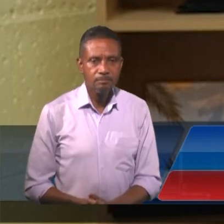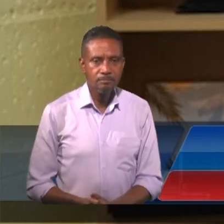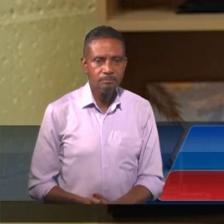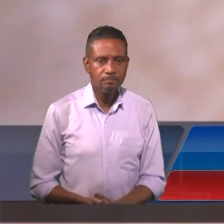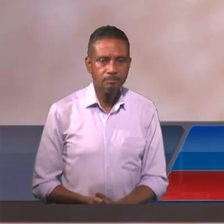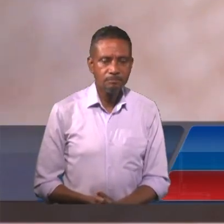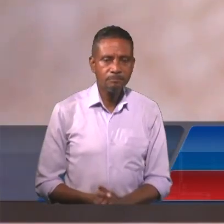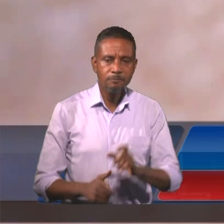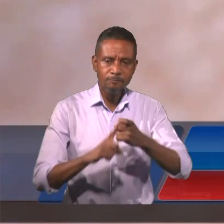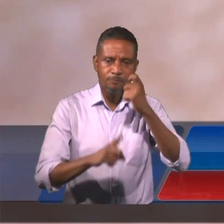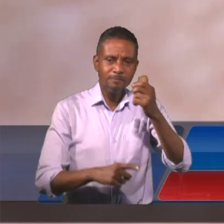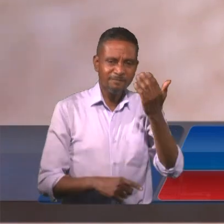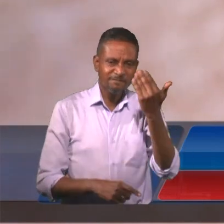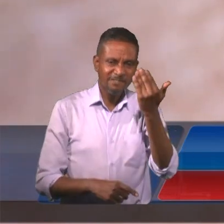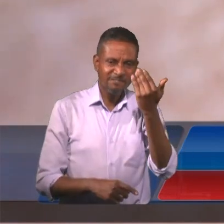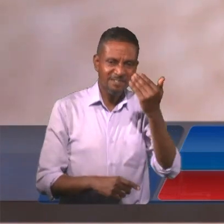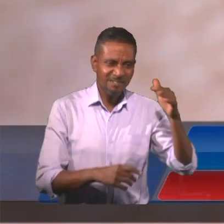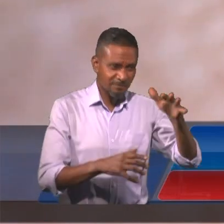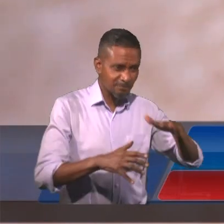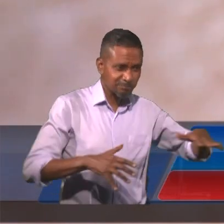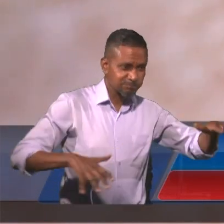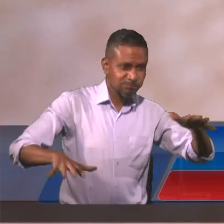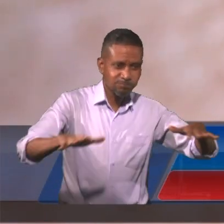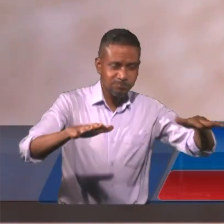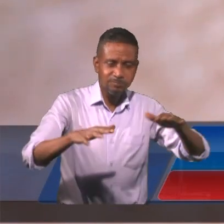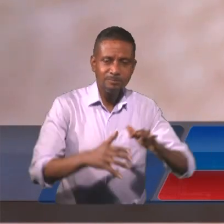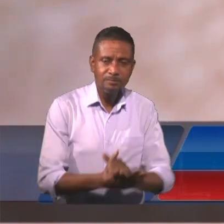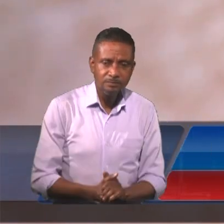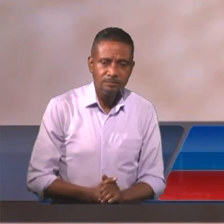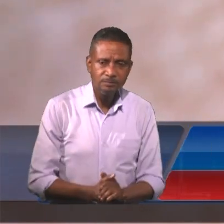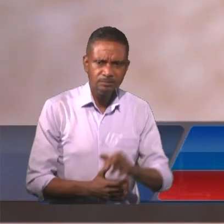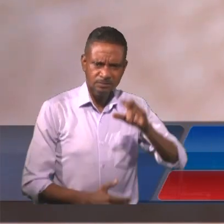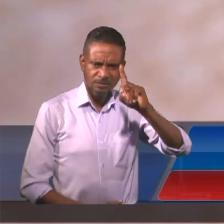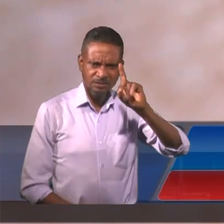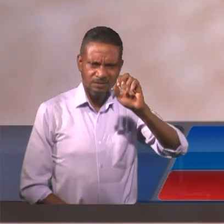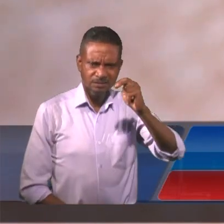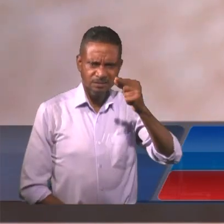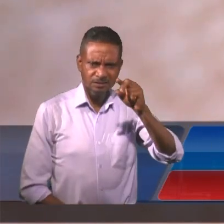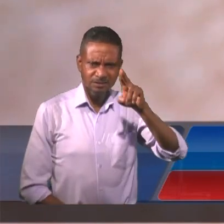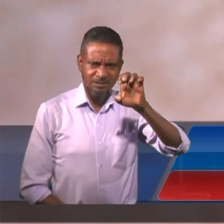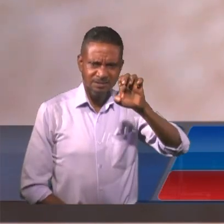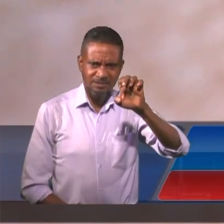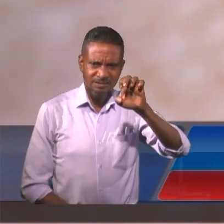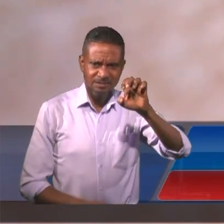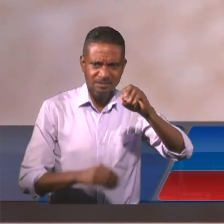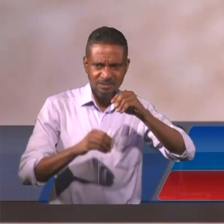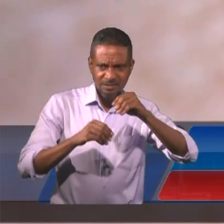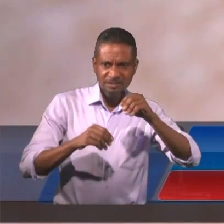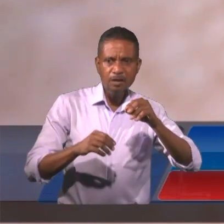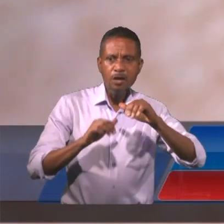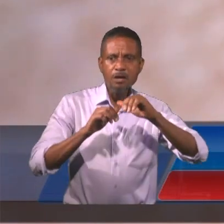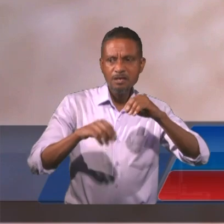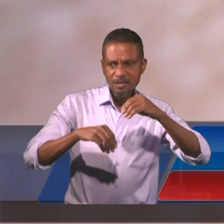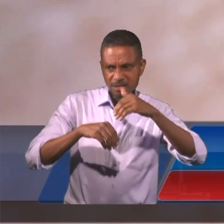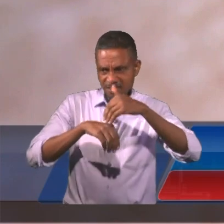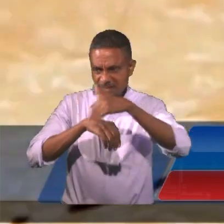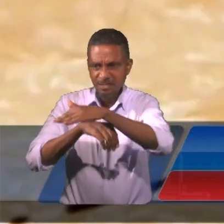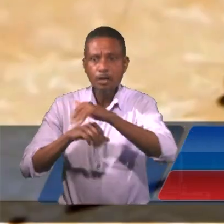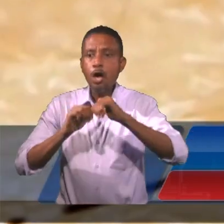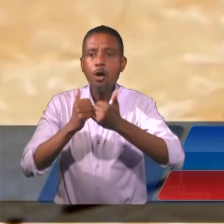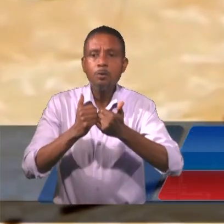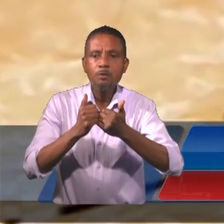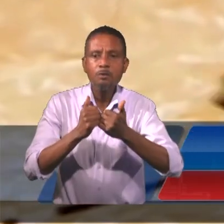states. Dengue, a viral infection, is transmitted to humans through the bites of infected female